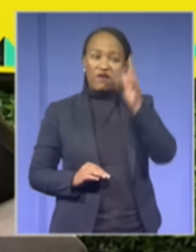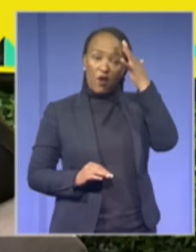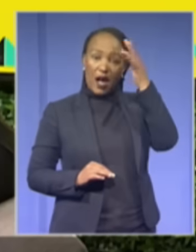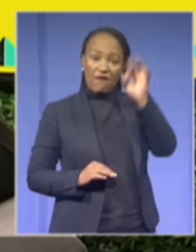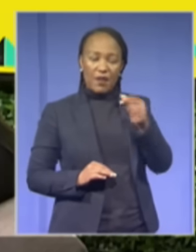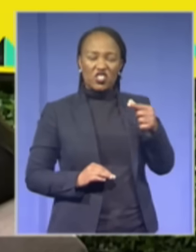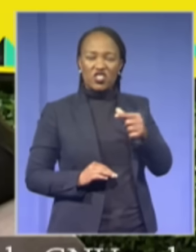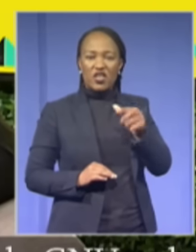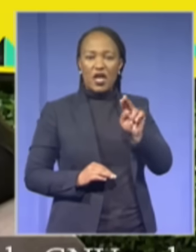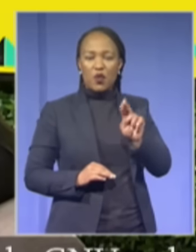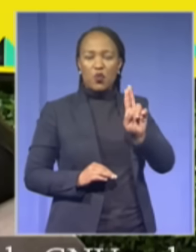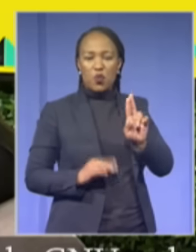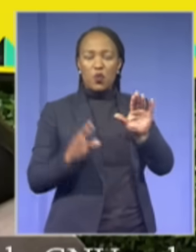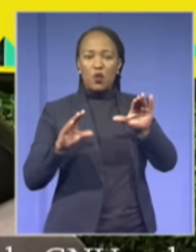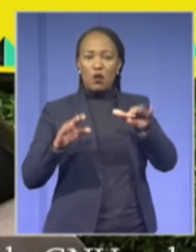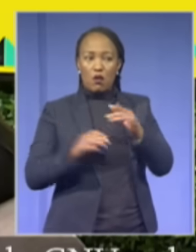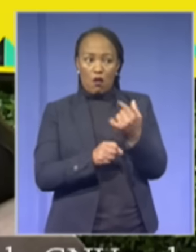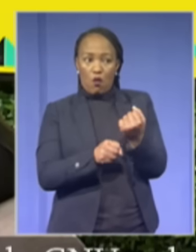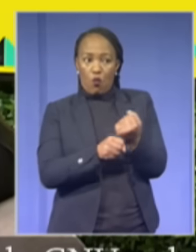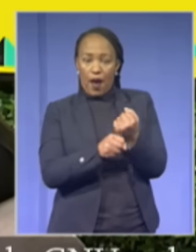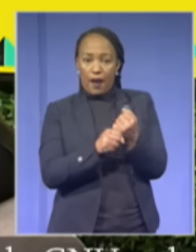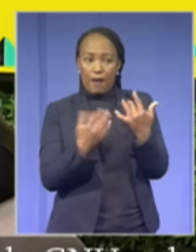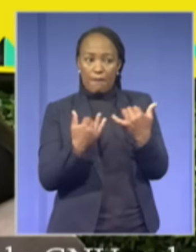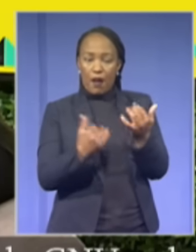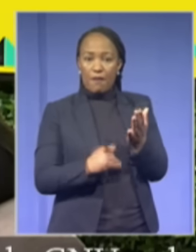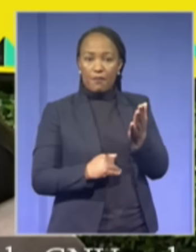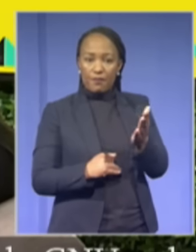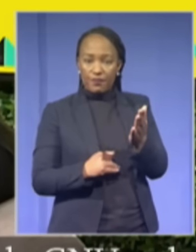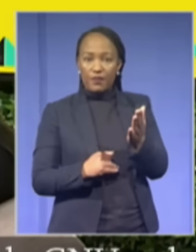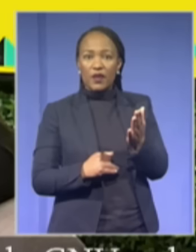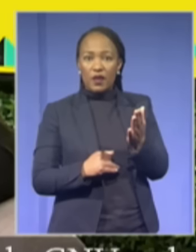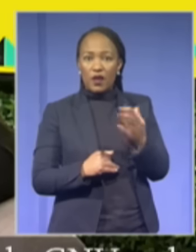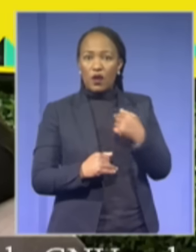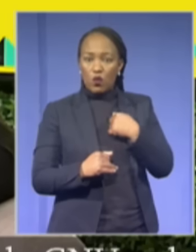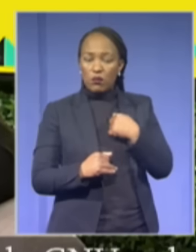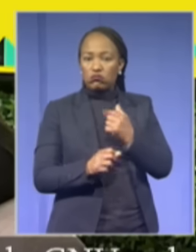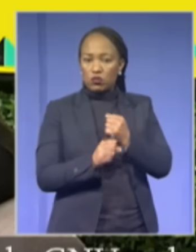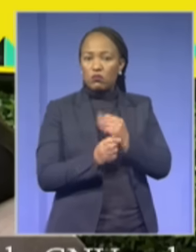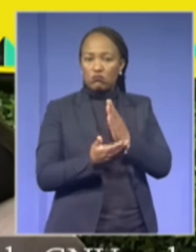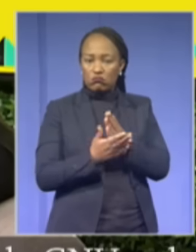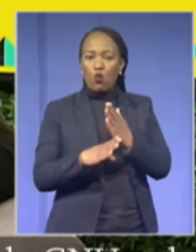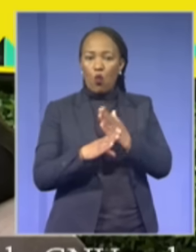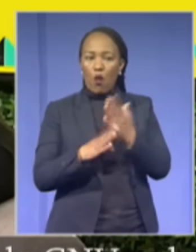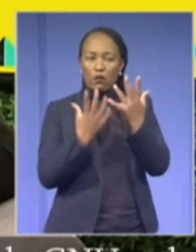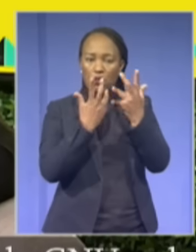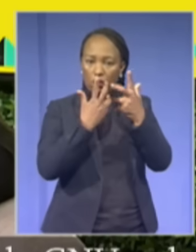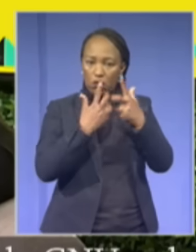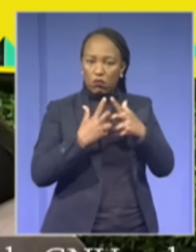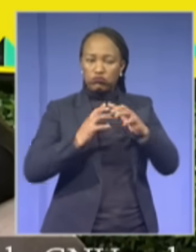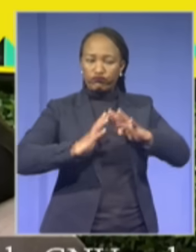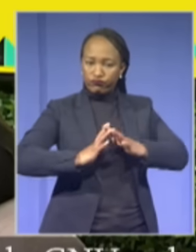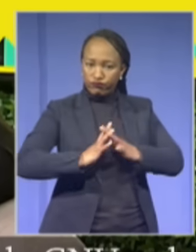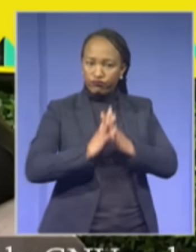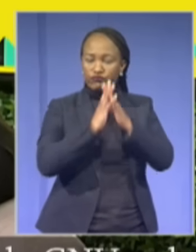Unity, for the work we're doing in Parliament, and for our strive to ensure that there's a cohesion in society by